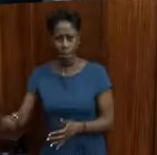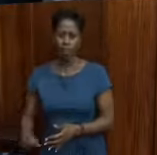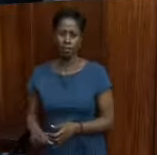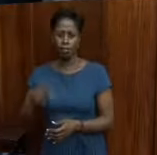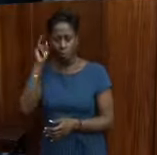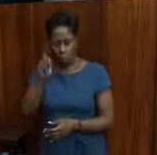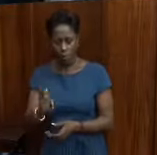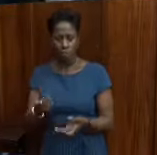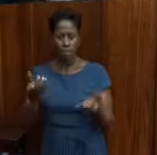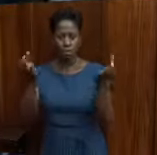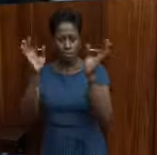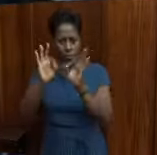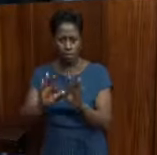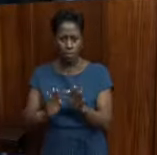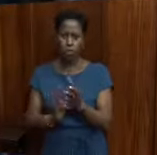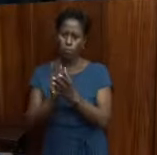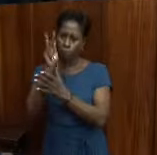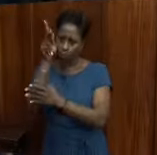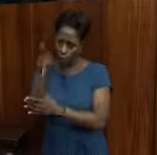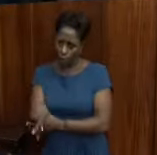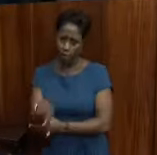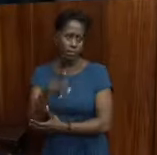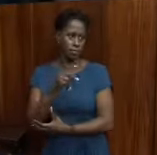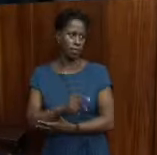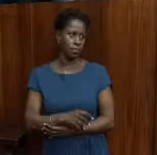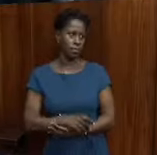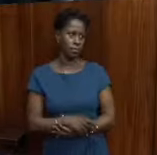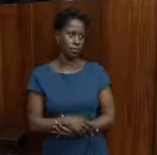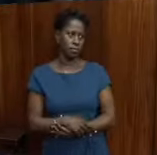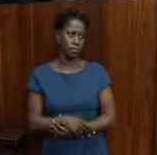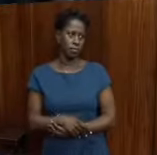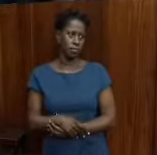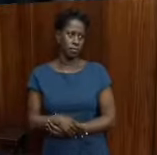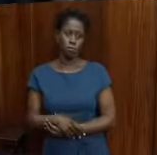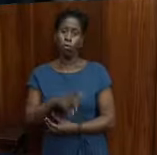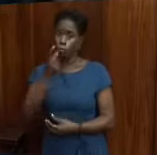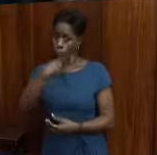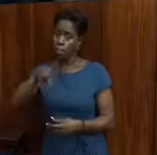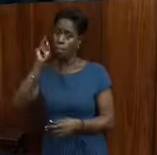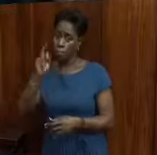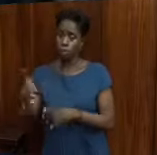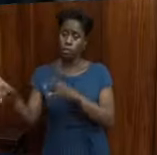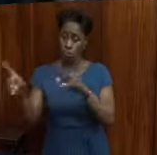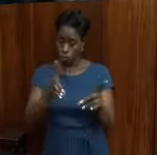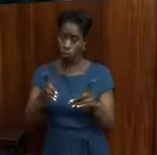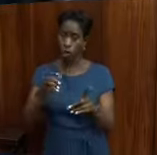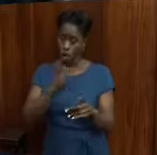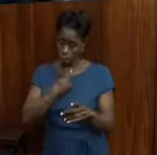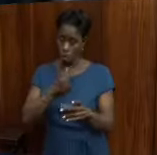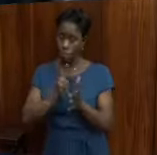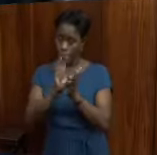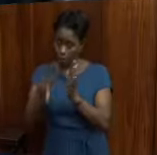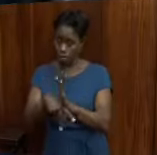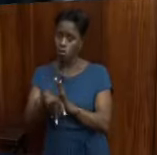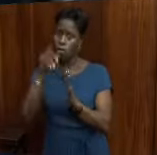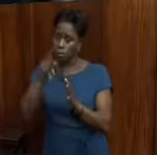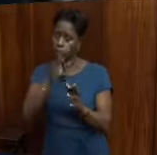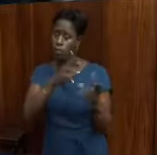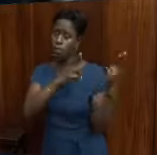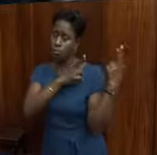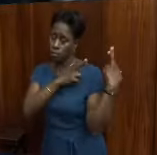our part, no matter how small, in reducing global warming and ultimately the effects of climate change.